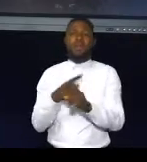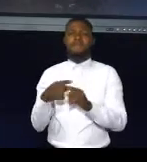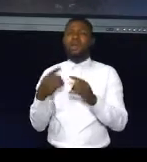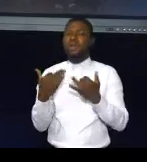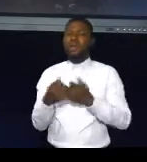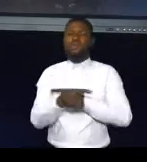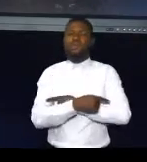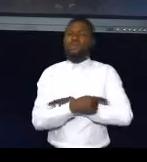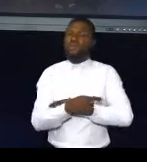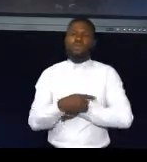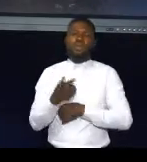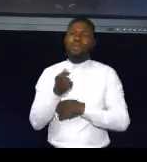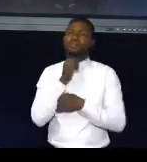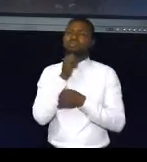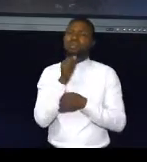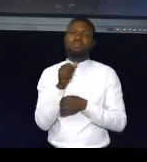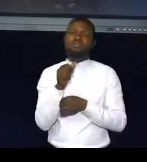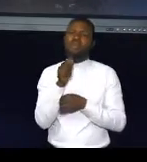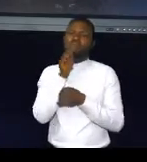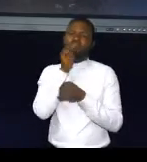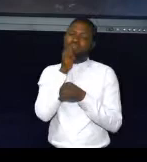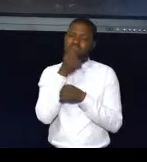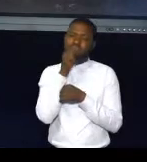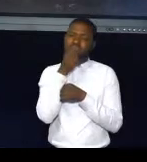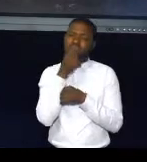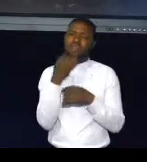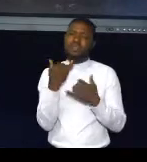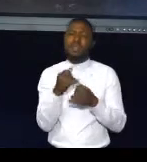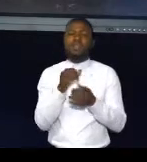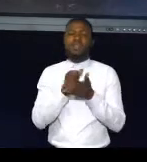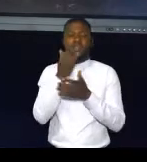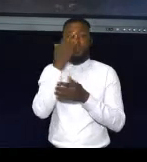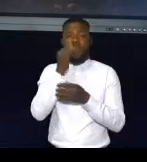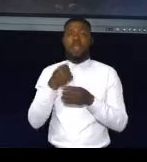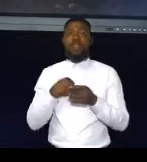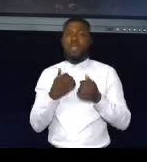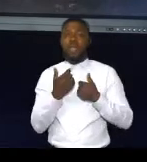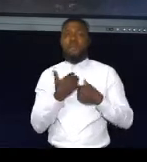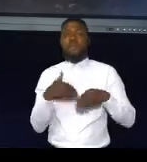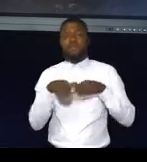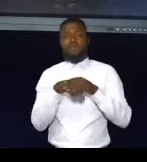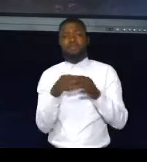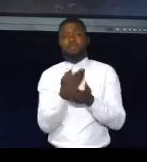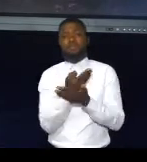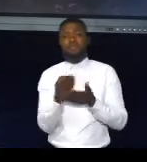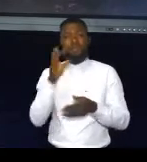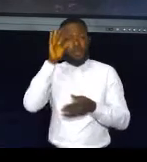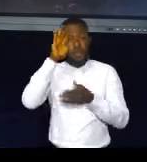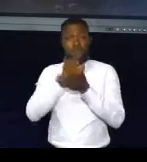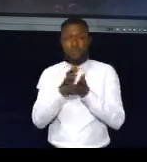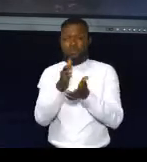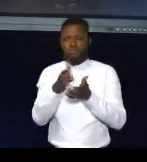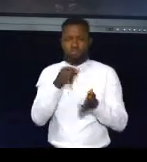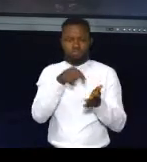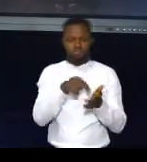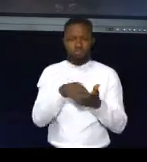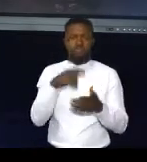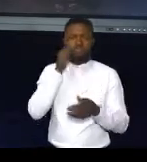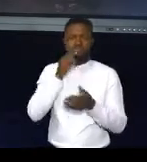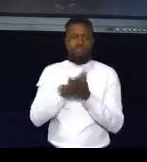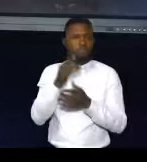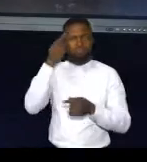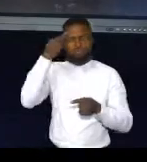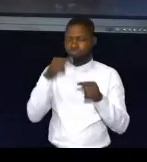But today, intolerance is the major reason why we have marital failure. Husband will want it this way, the wife